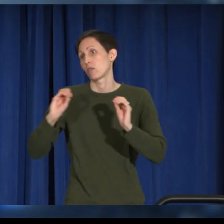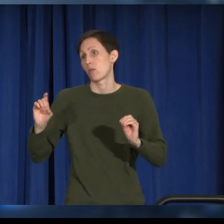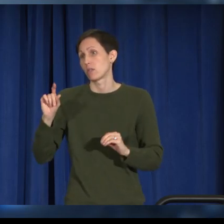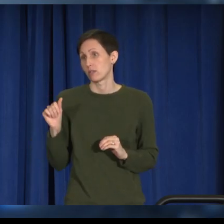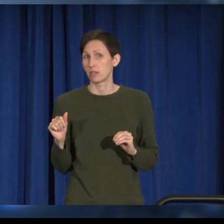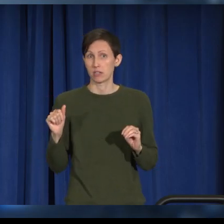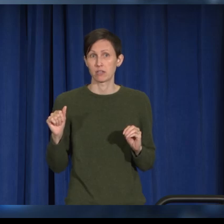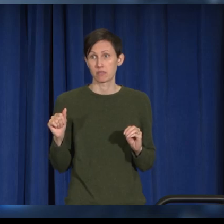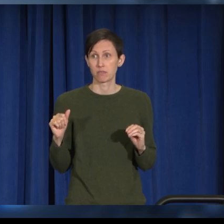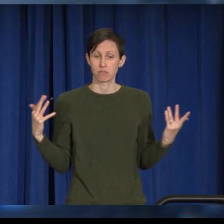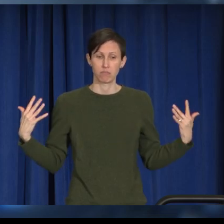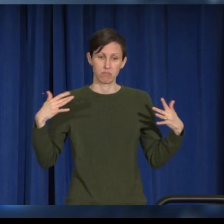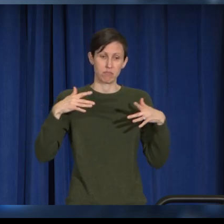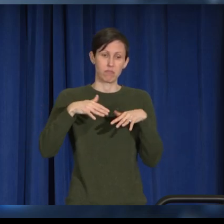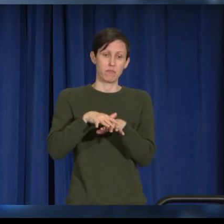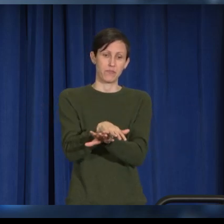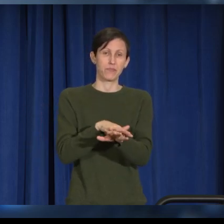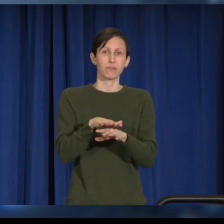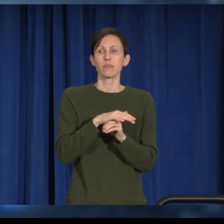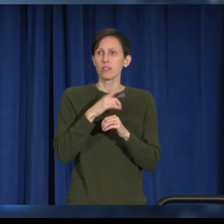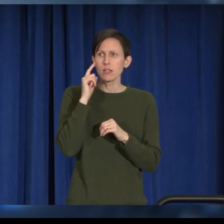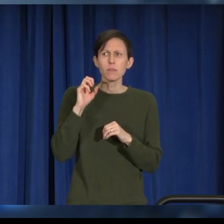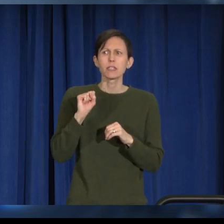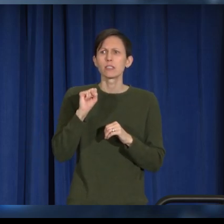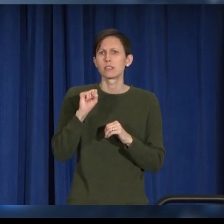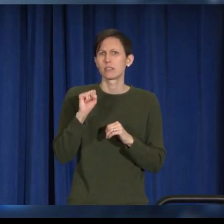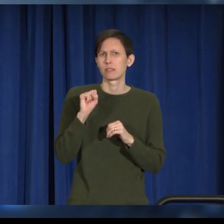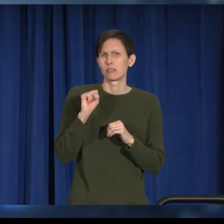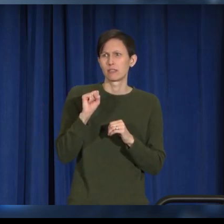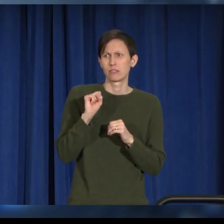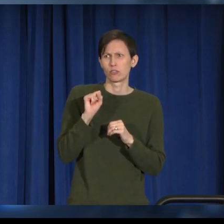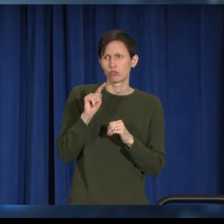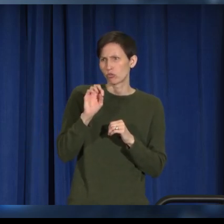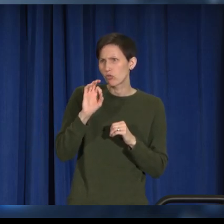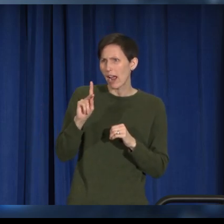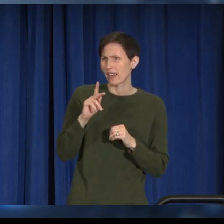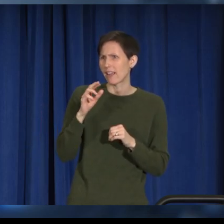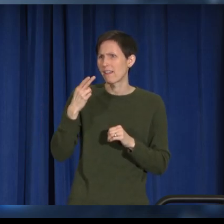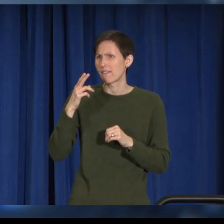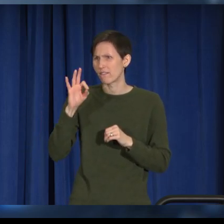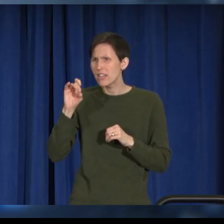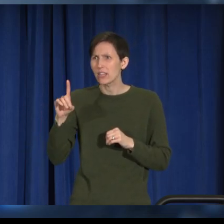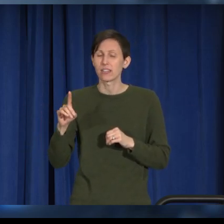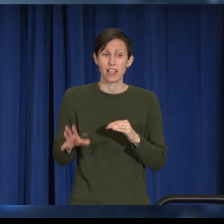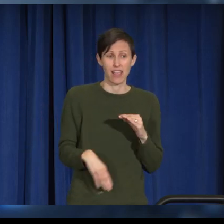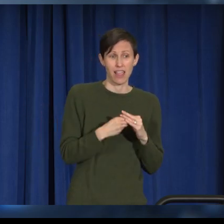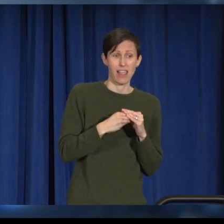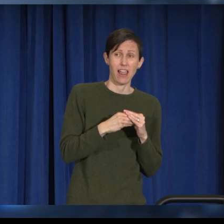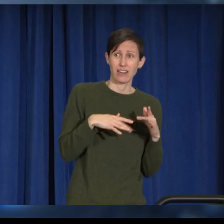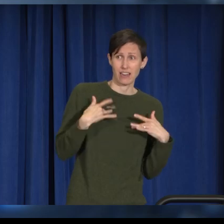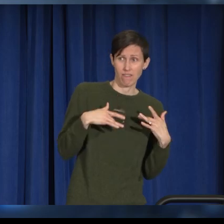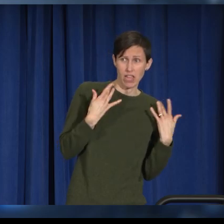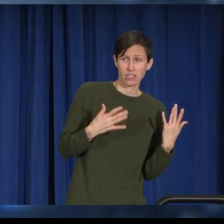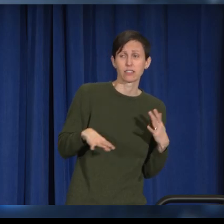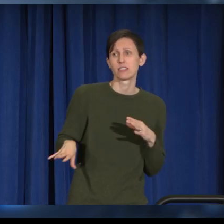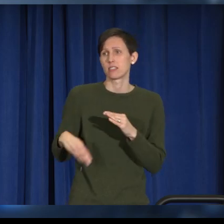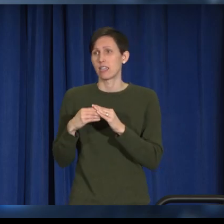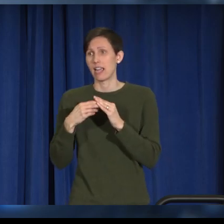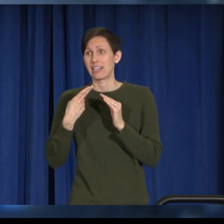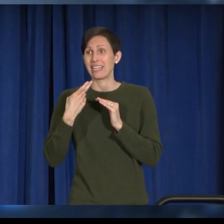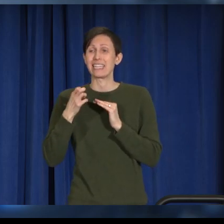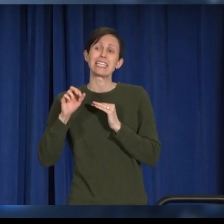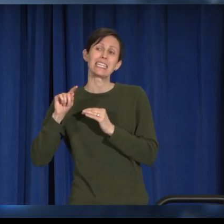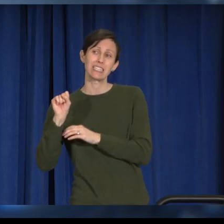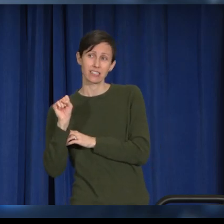disabilities. Because in the sport of track and field, by adding events, adding heats, you can bring people together in a way such that